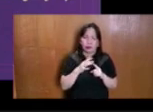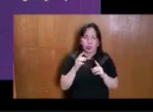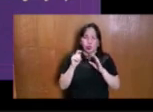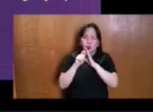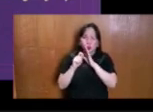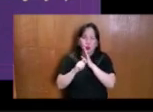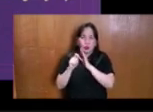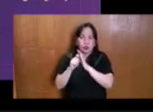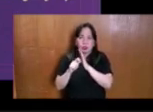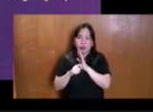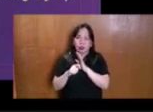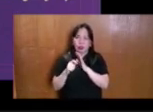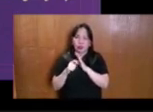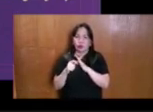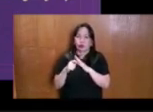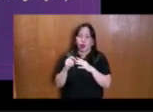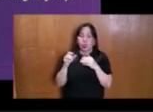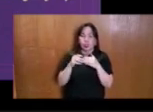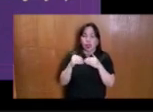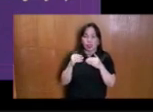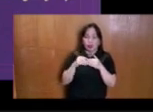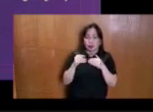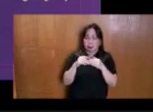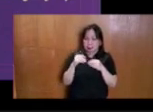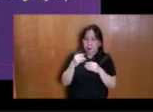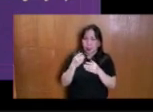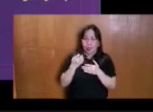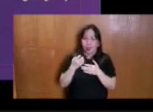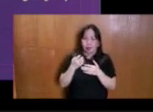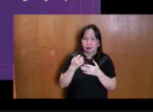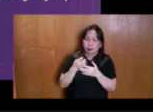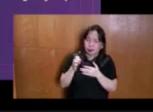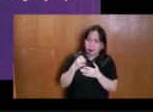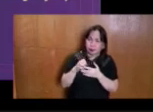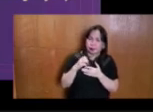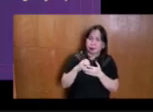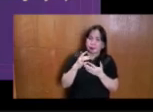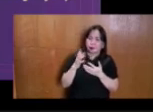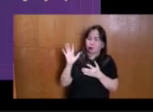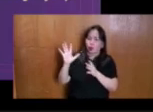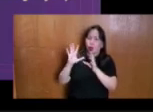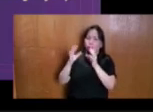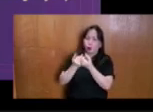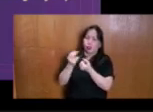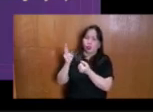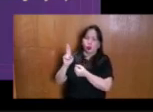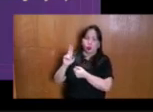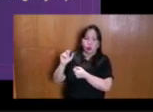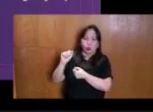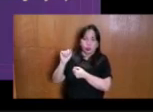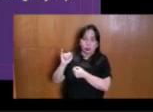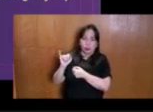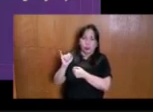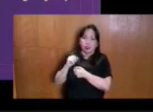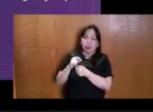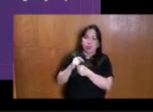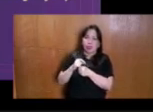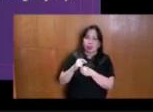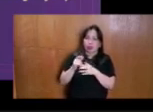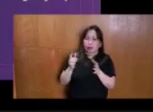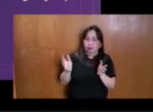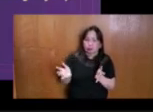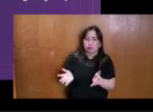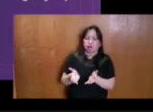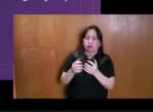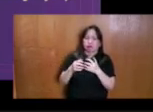trillions of dollars in productivity, companies adopting AI, boost in labor productivity of,